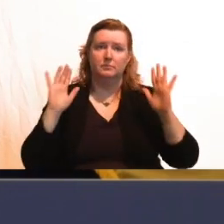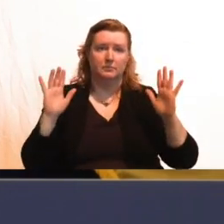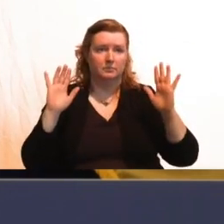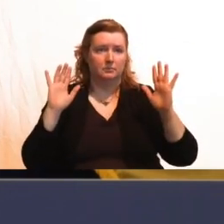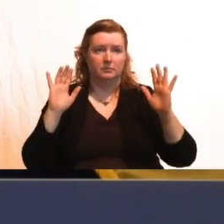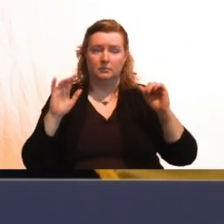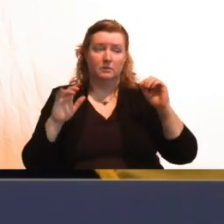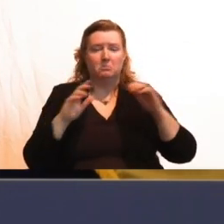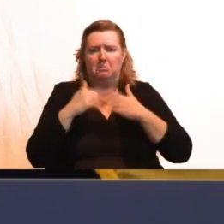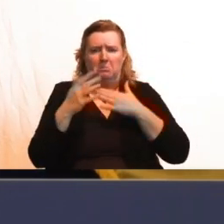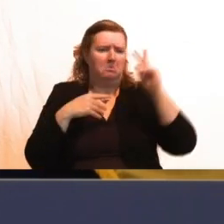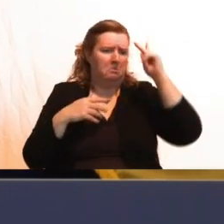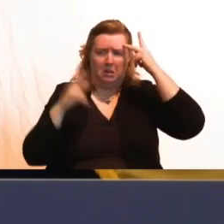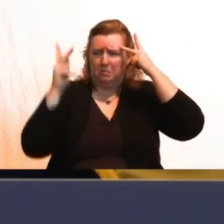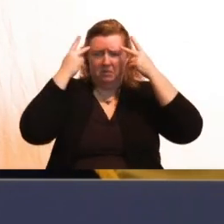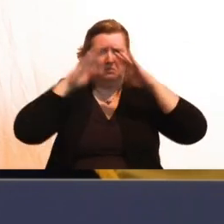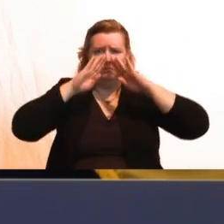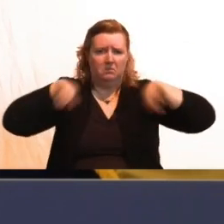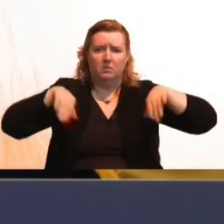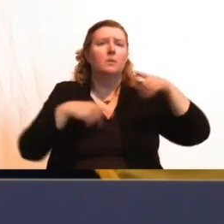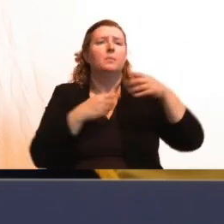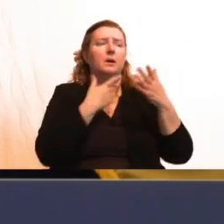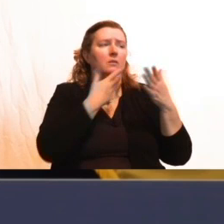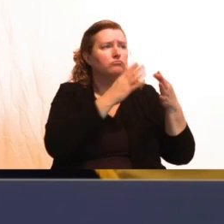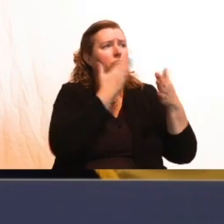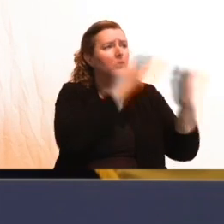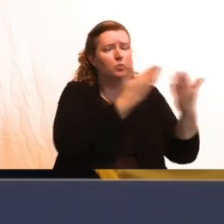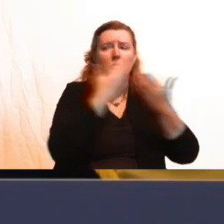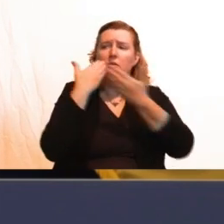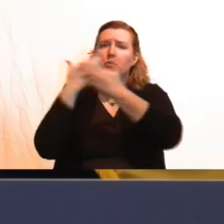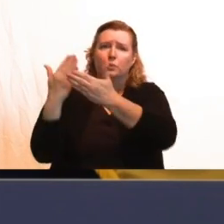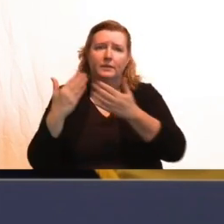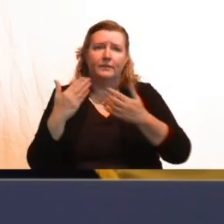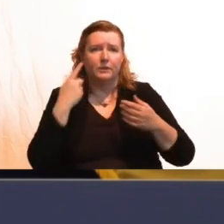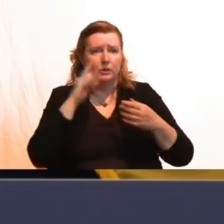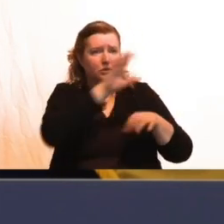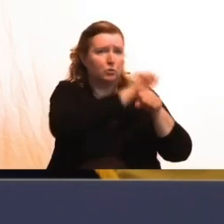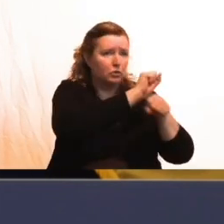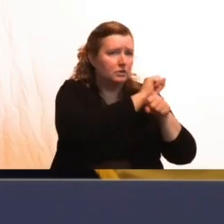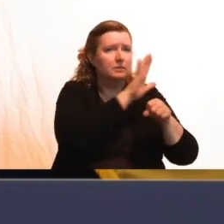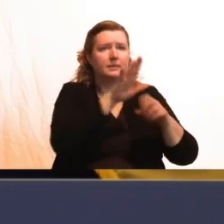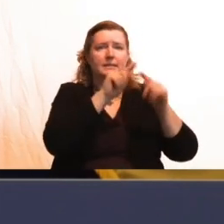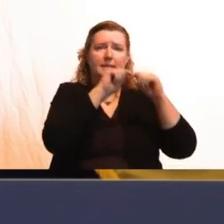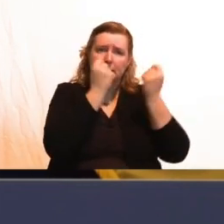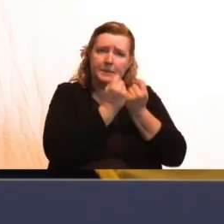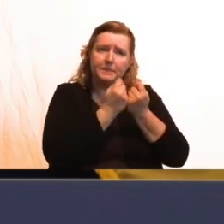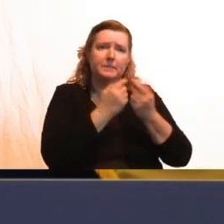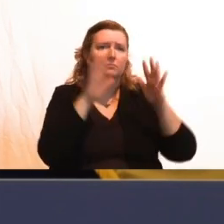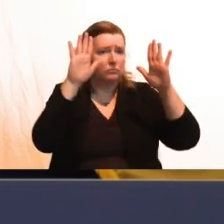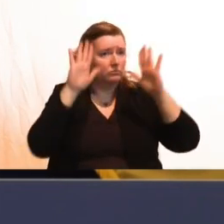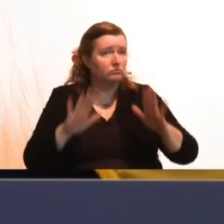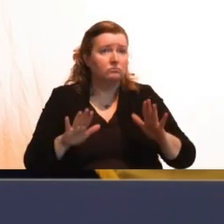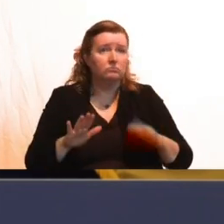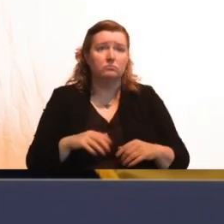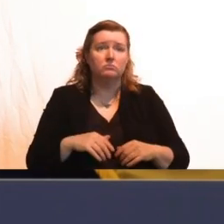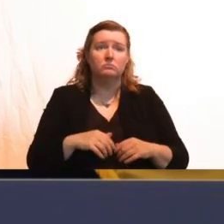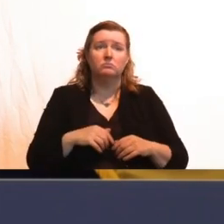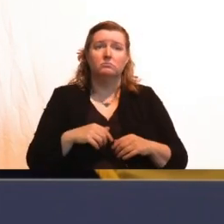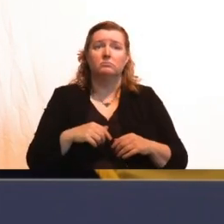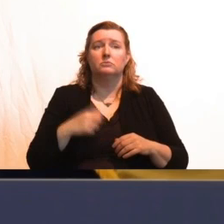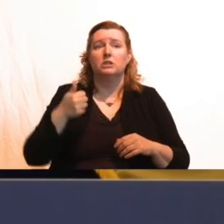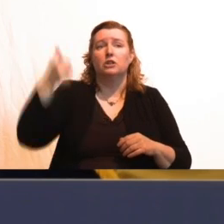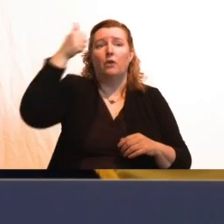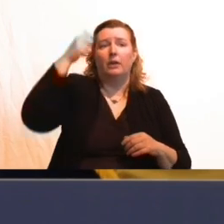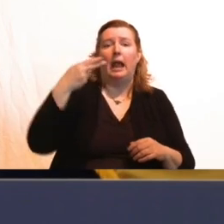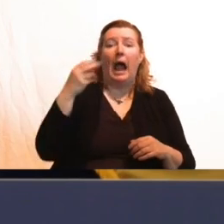extraordinary team, General Howe and the extraordinary team at the Guard, our federal partners, county and local folks